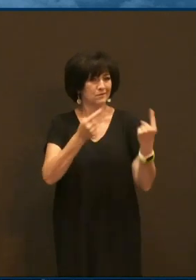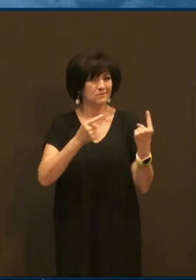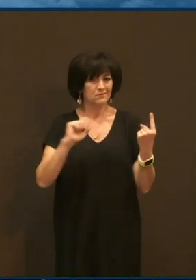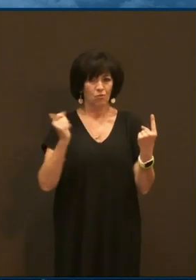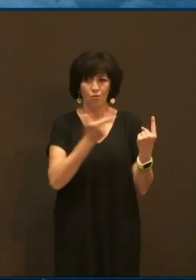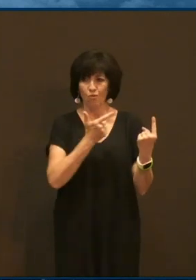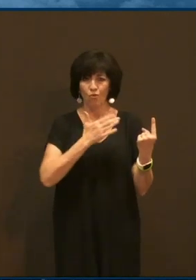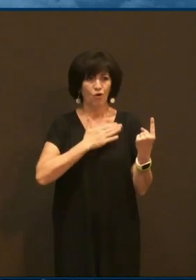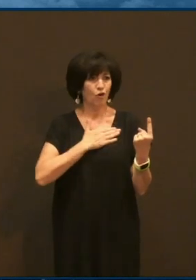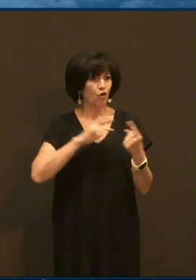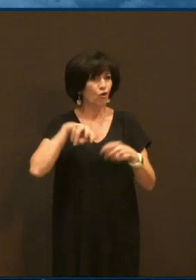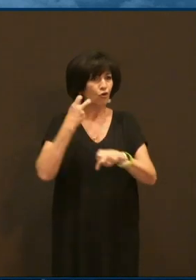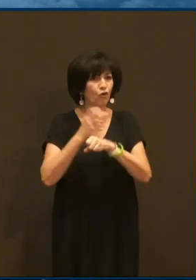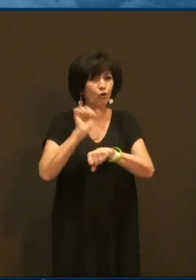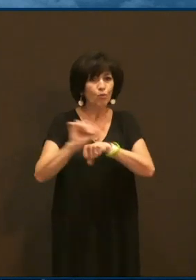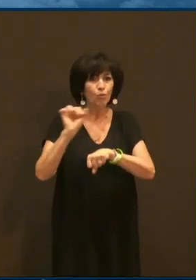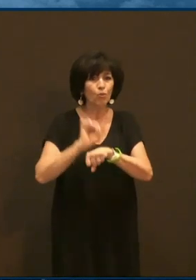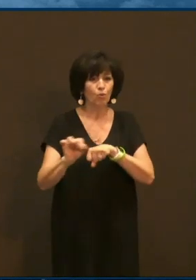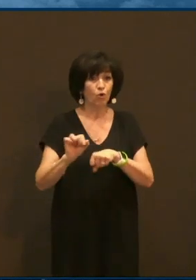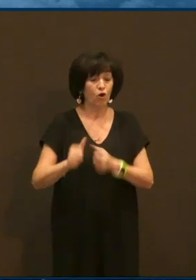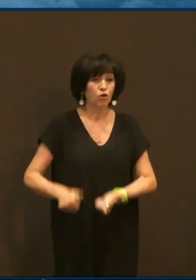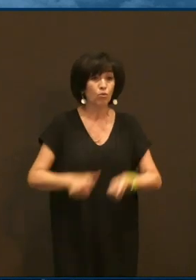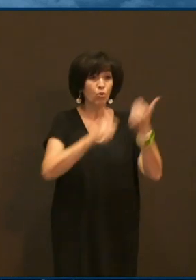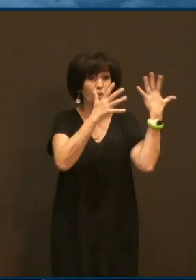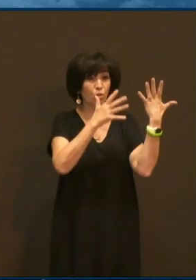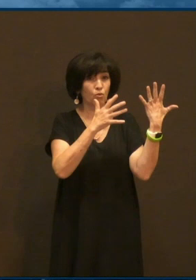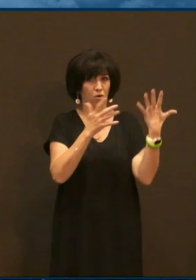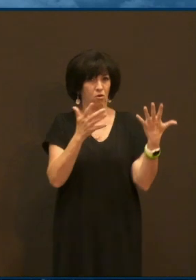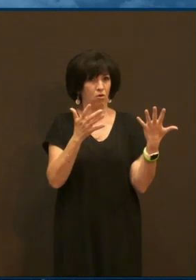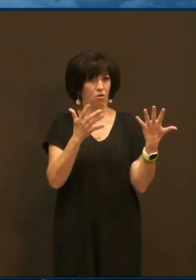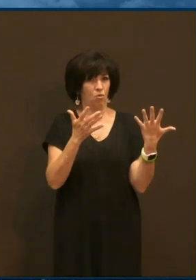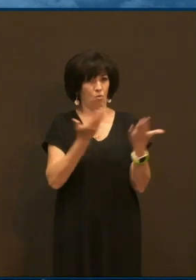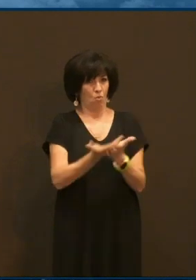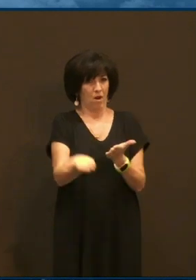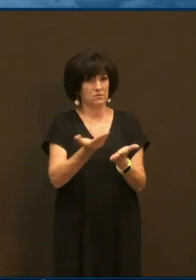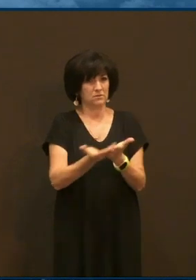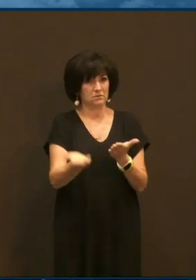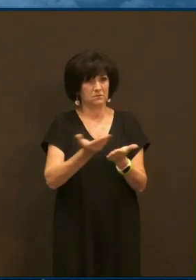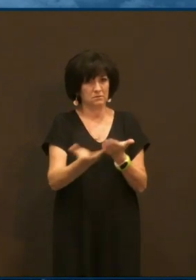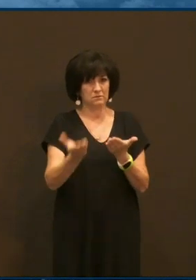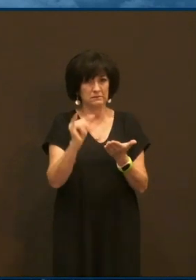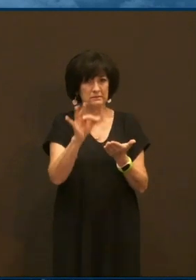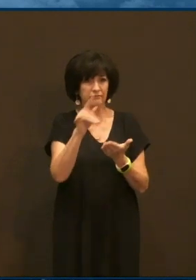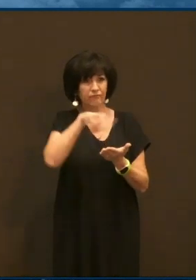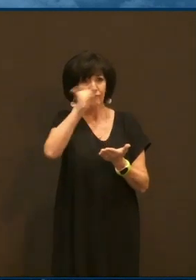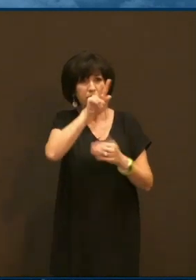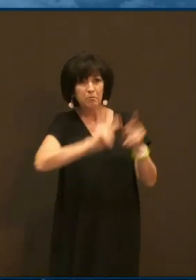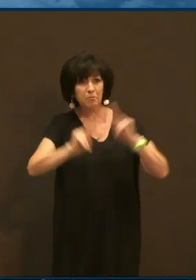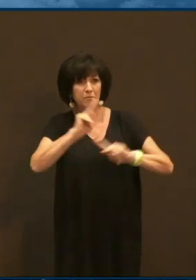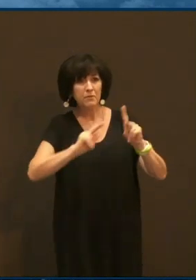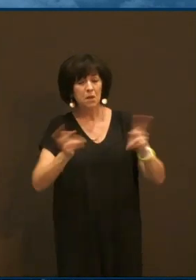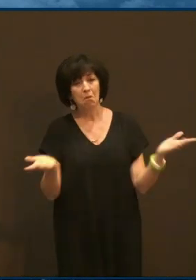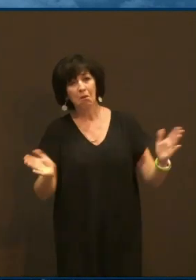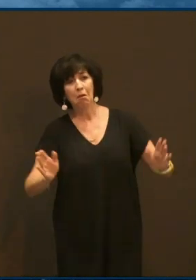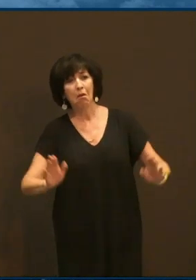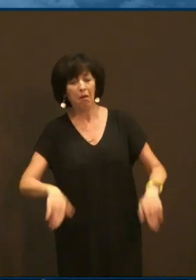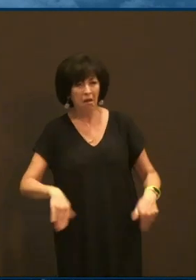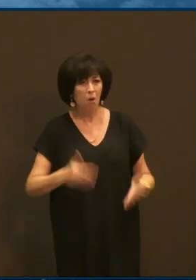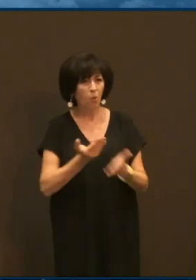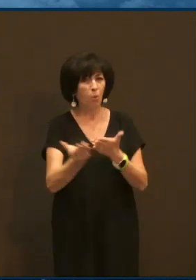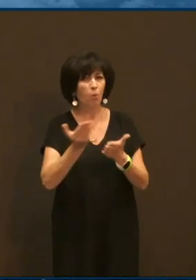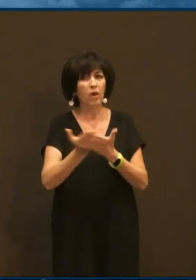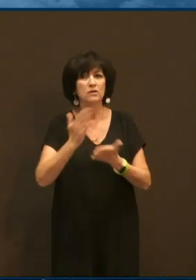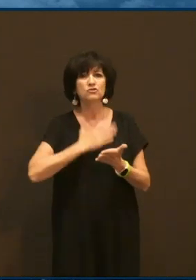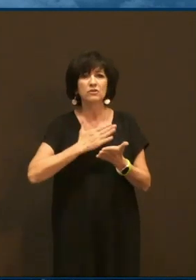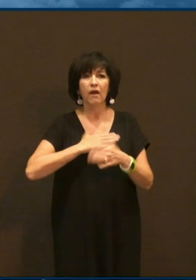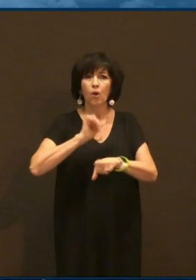data dashboards, everything was moving down pretty consistently in the right direction, with the little uptick that